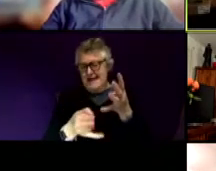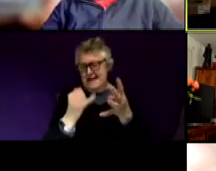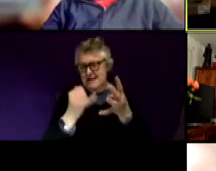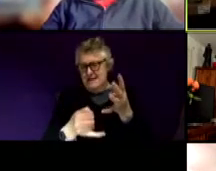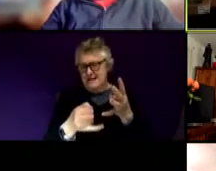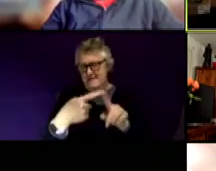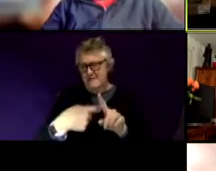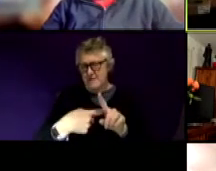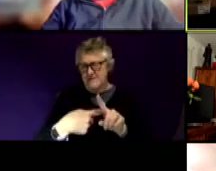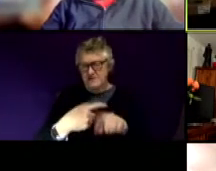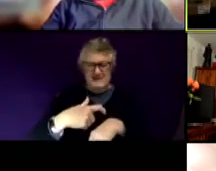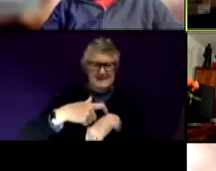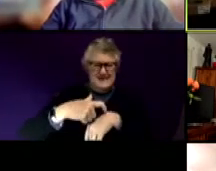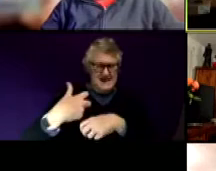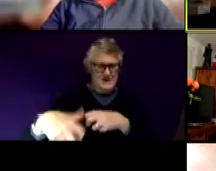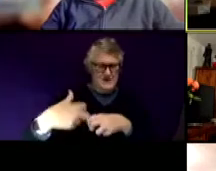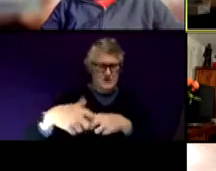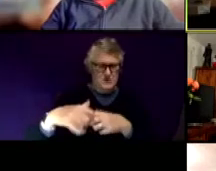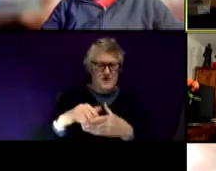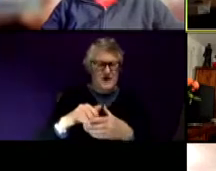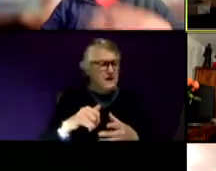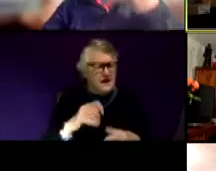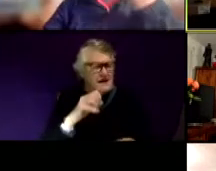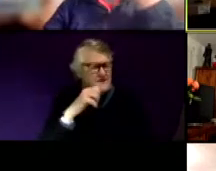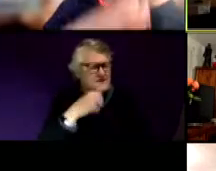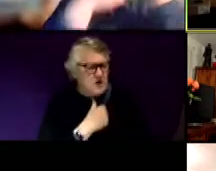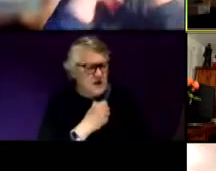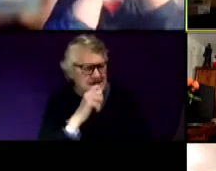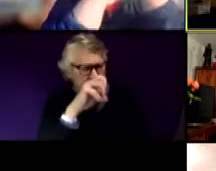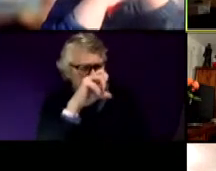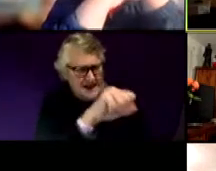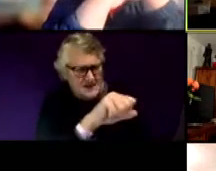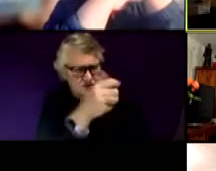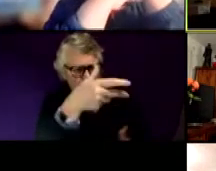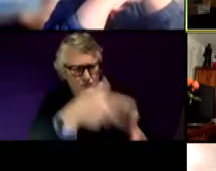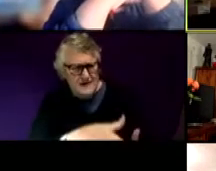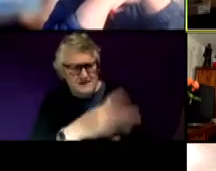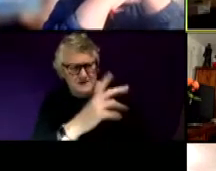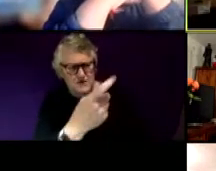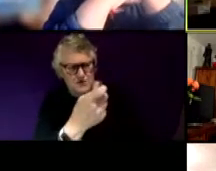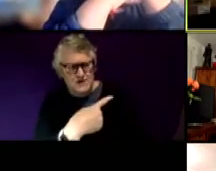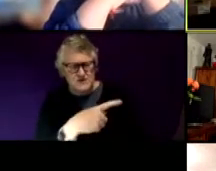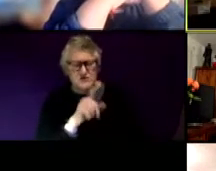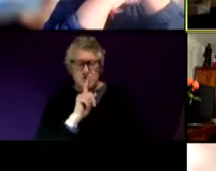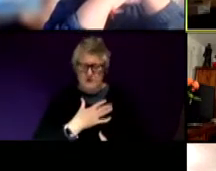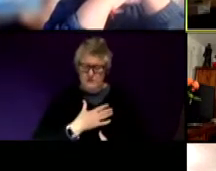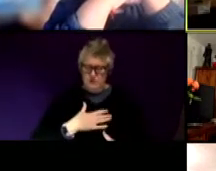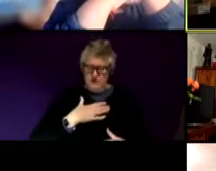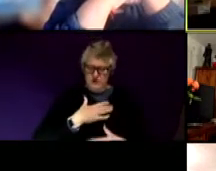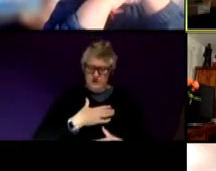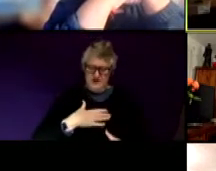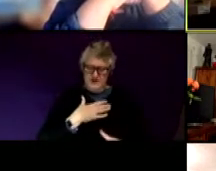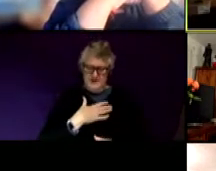I'm sorry, I didn't catch the rest of your questions, so I appreciate them.